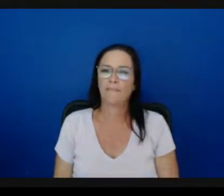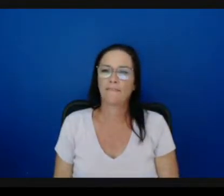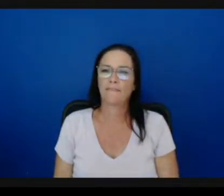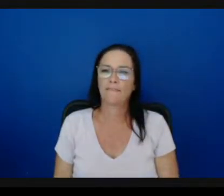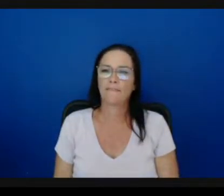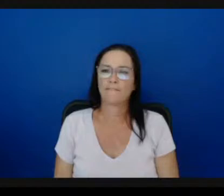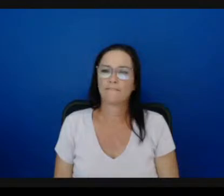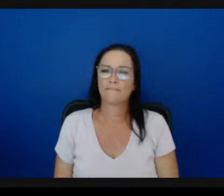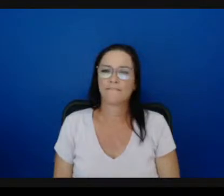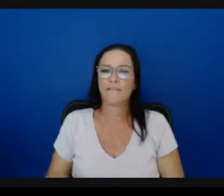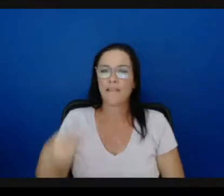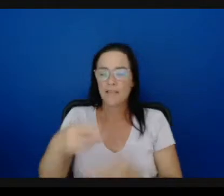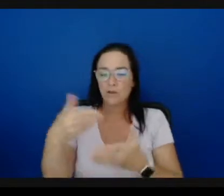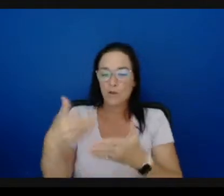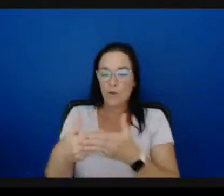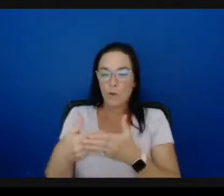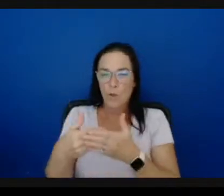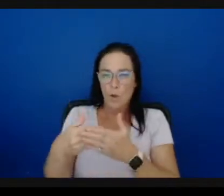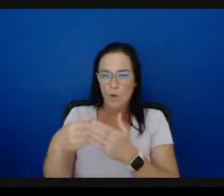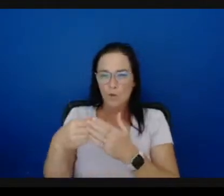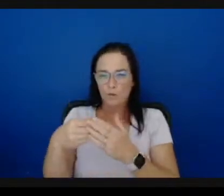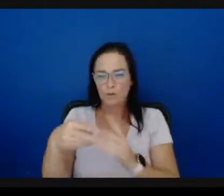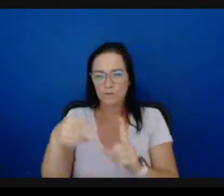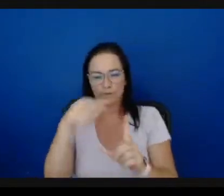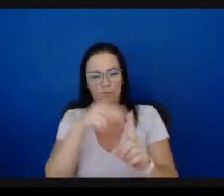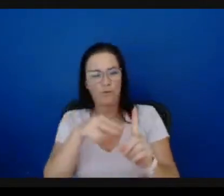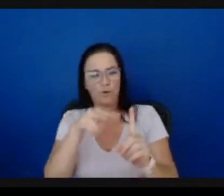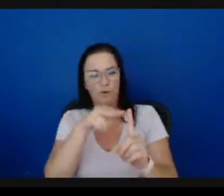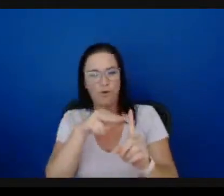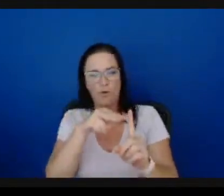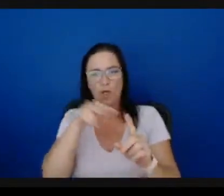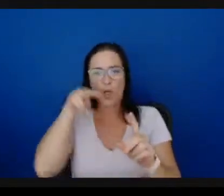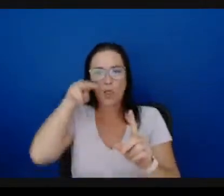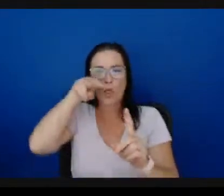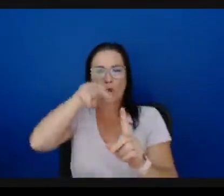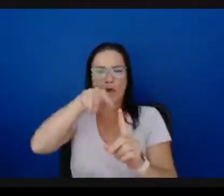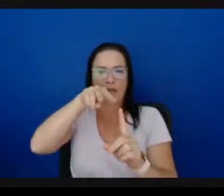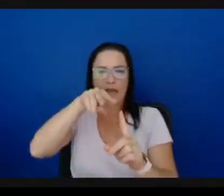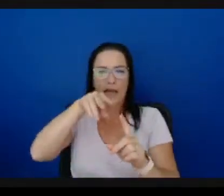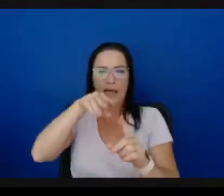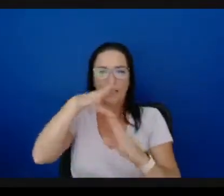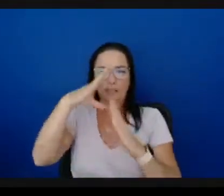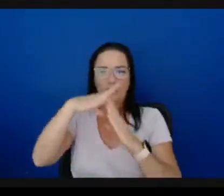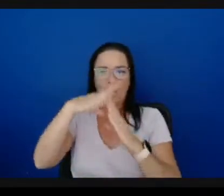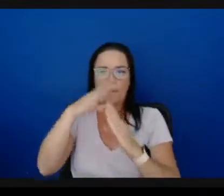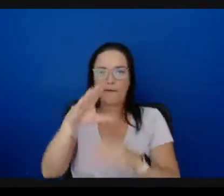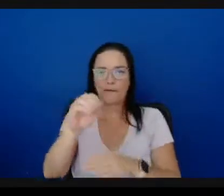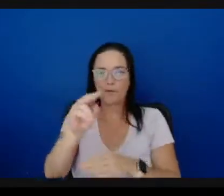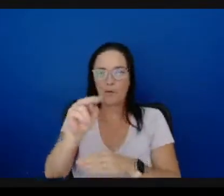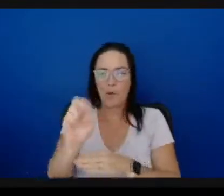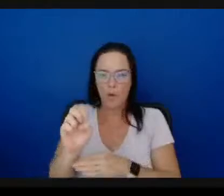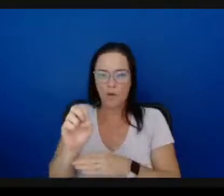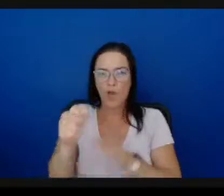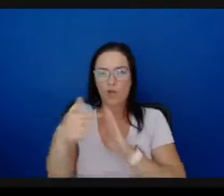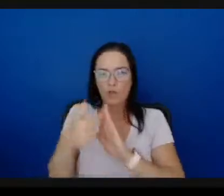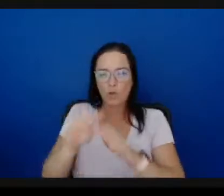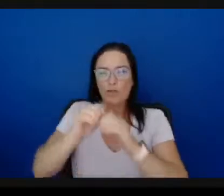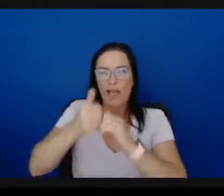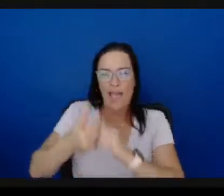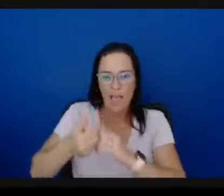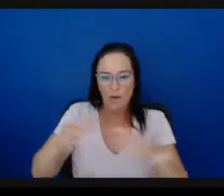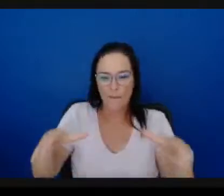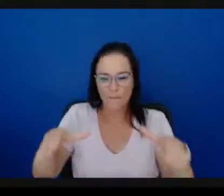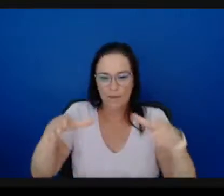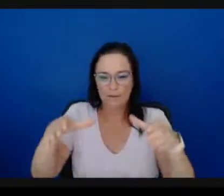This close view of the fountain, taken from the top of the cone, shows well the manner in which these cones are built.